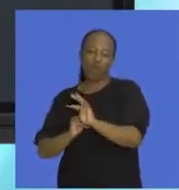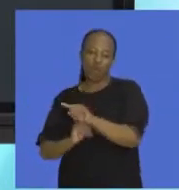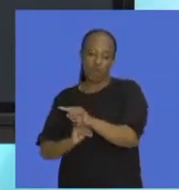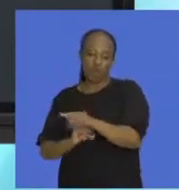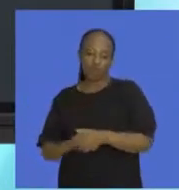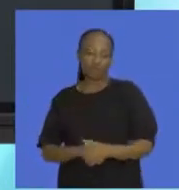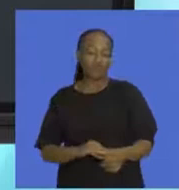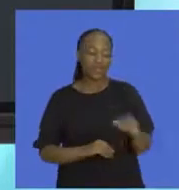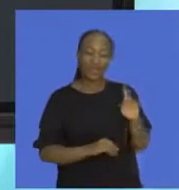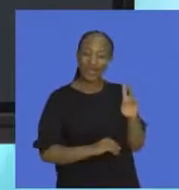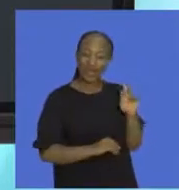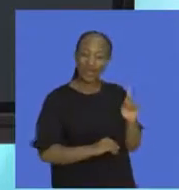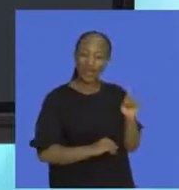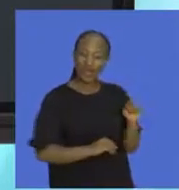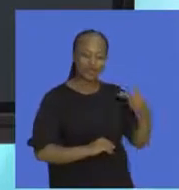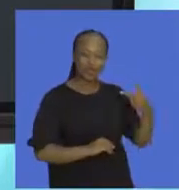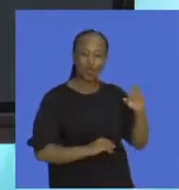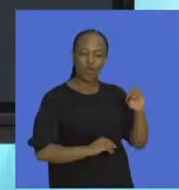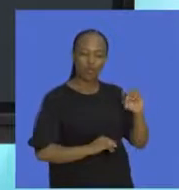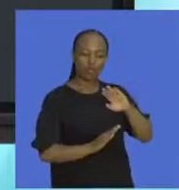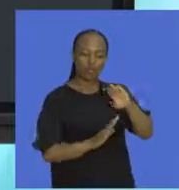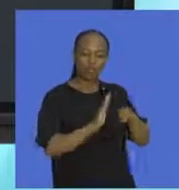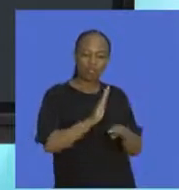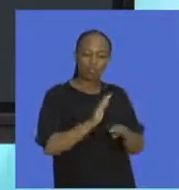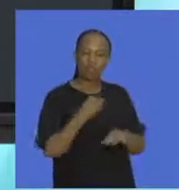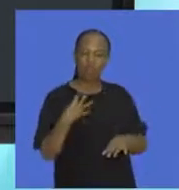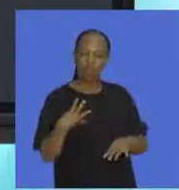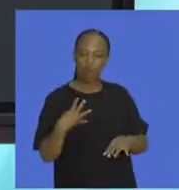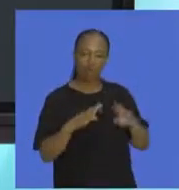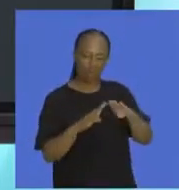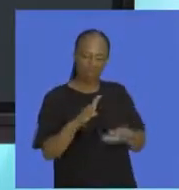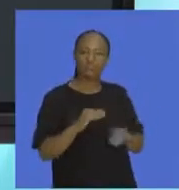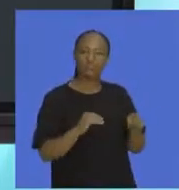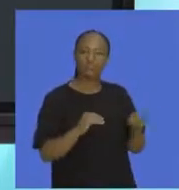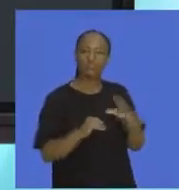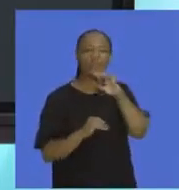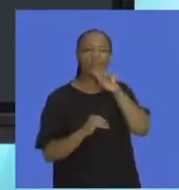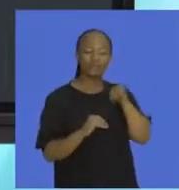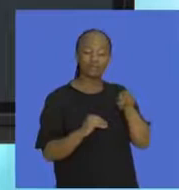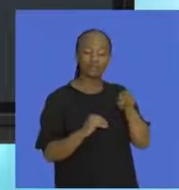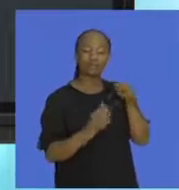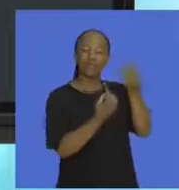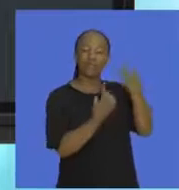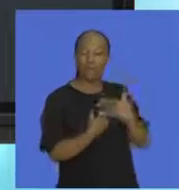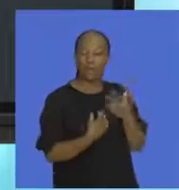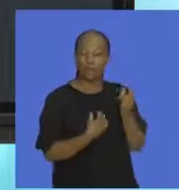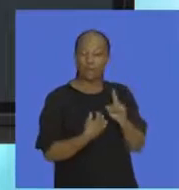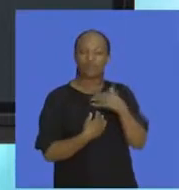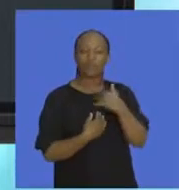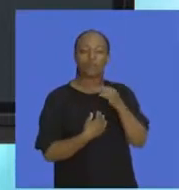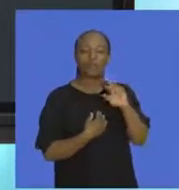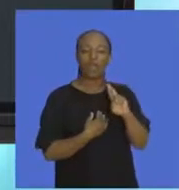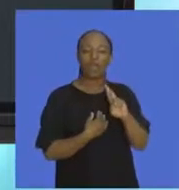okay? Now, R1, which is 2 ohms, which is less than the 4 ohms, okay? What does that say to us?